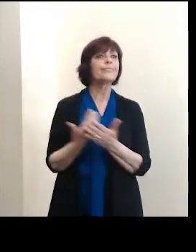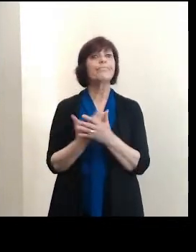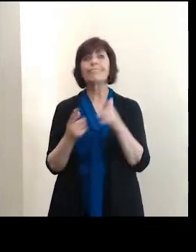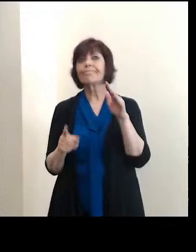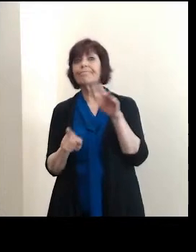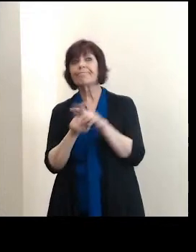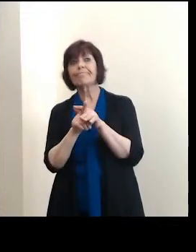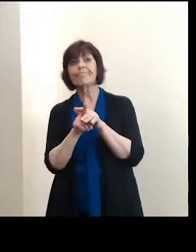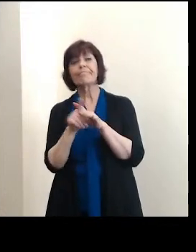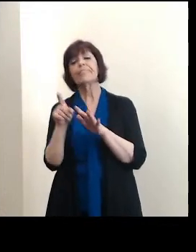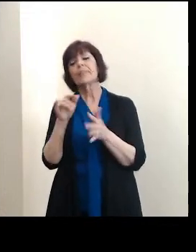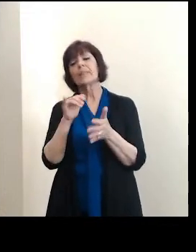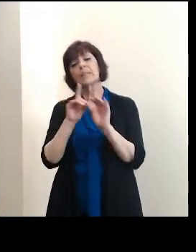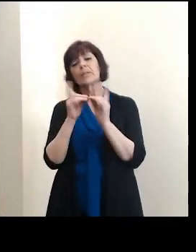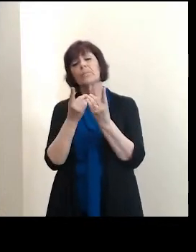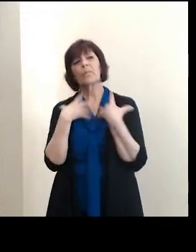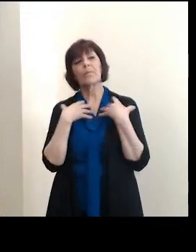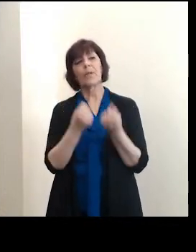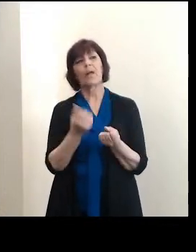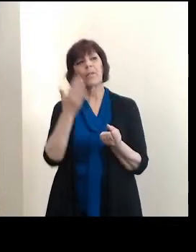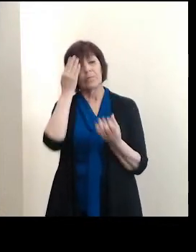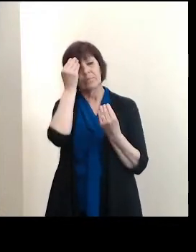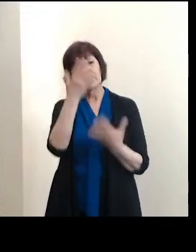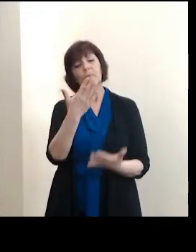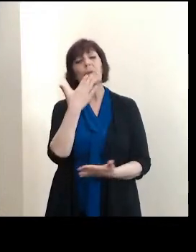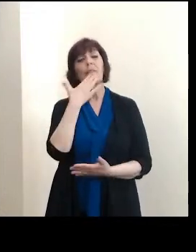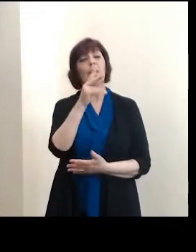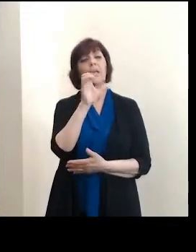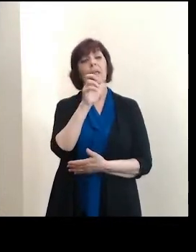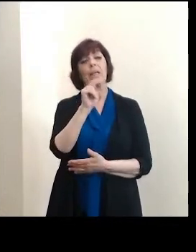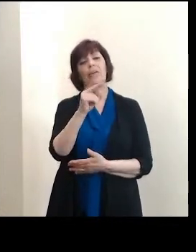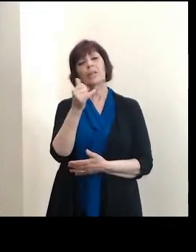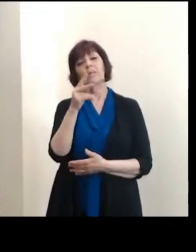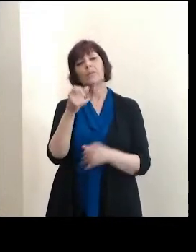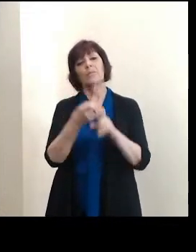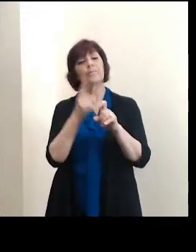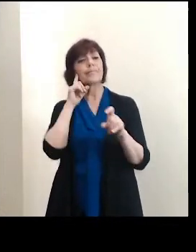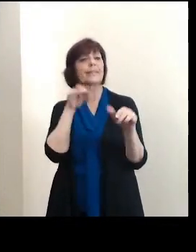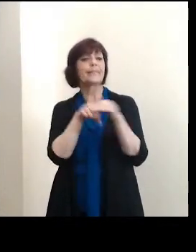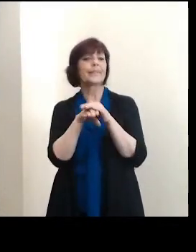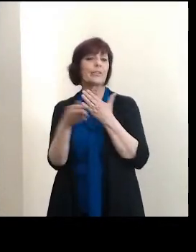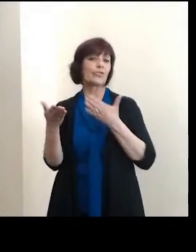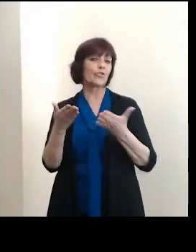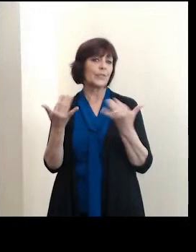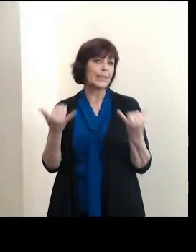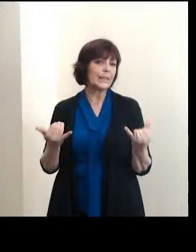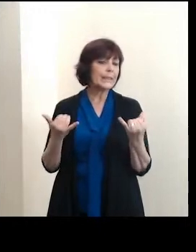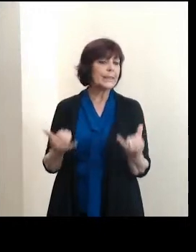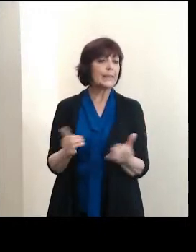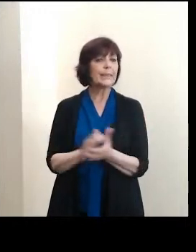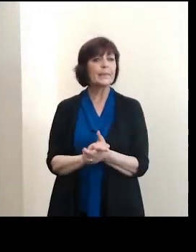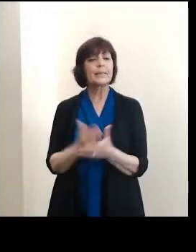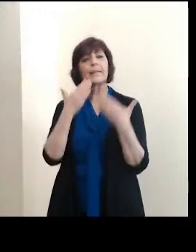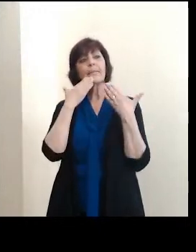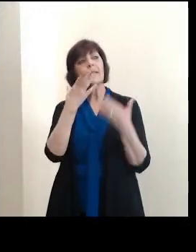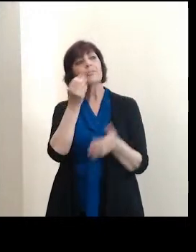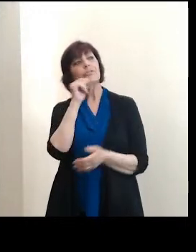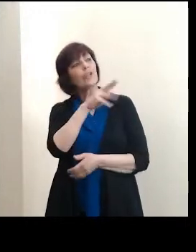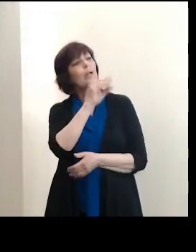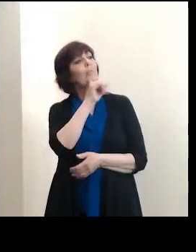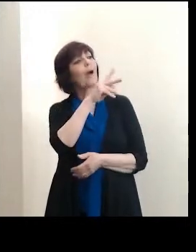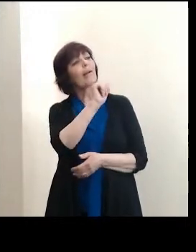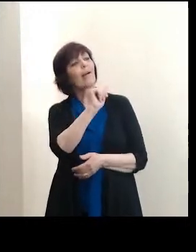they'll be released by the Department of Health. I want to thank Karen Gambino from Deaf Access Services for being here today. Thank Chuck and